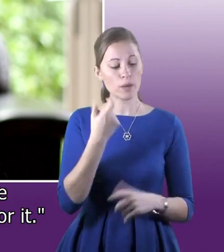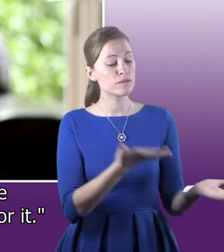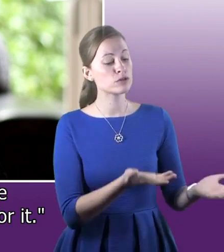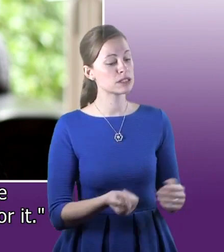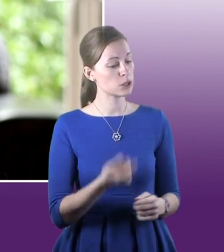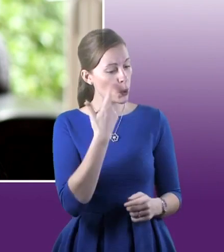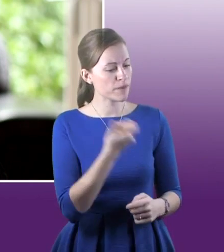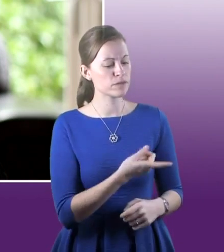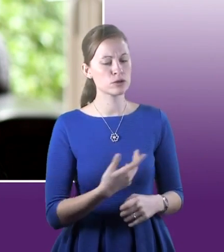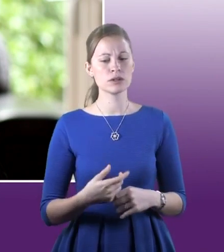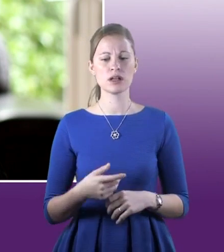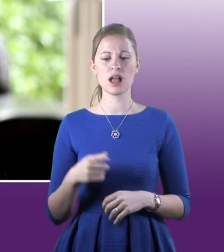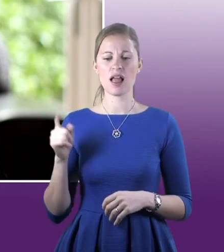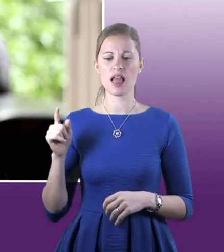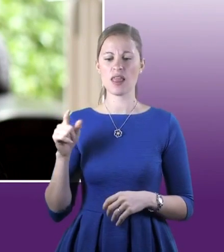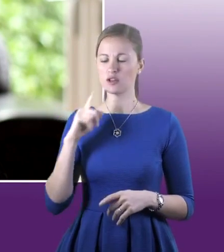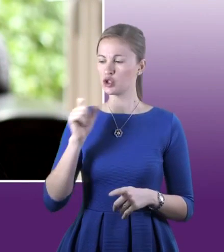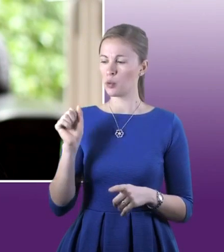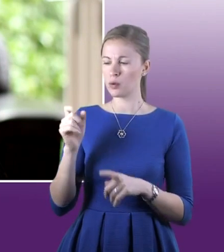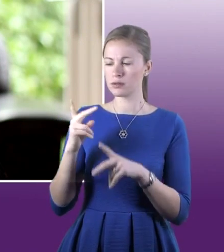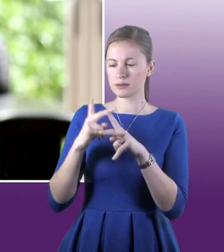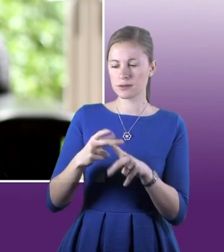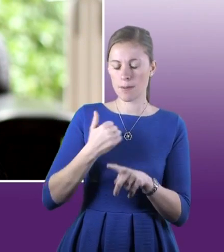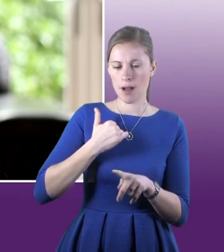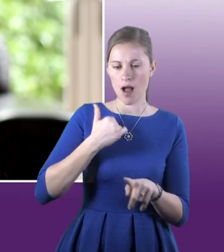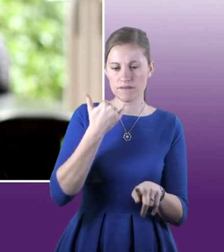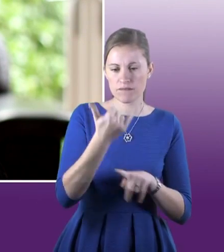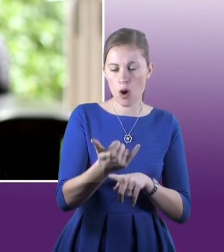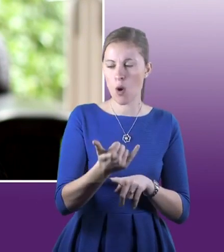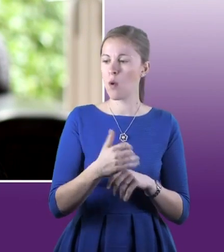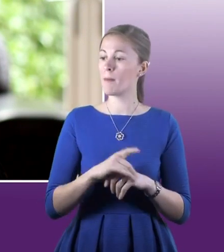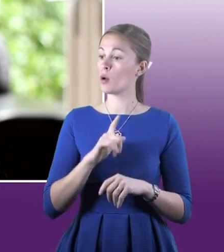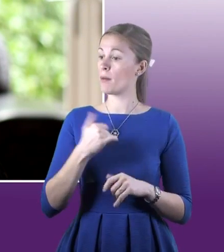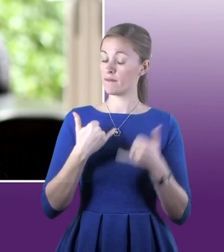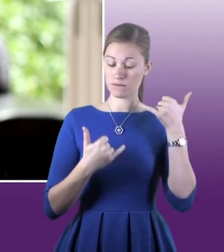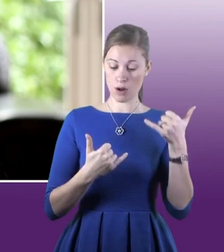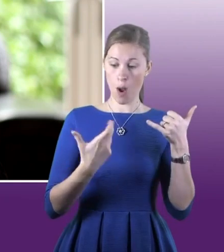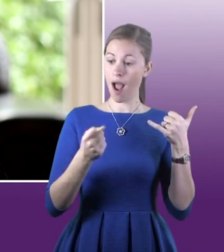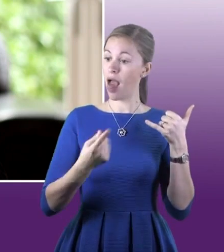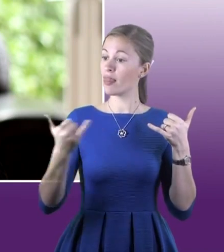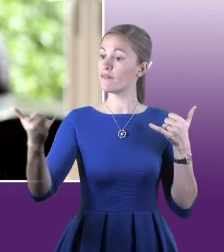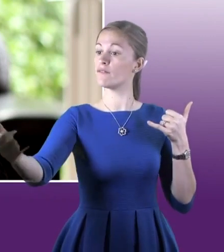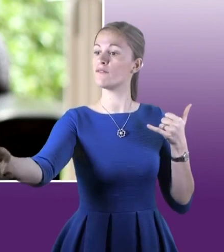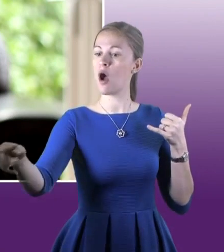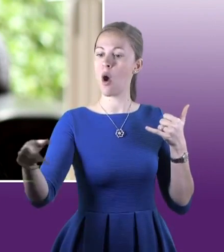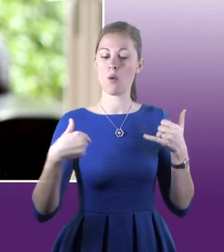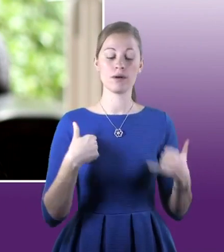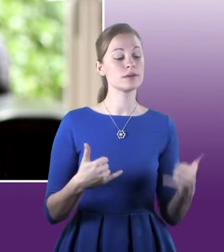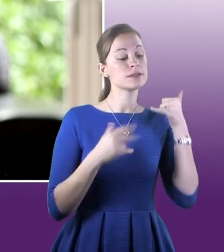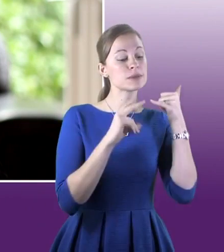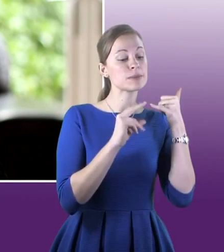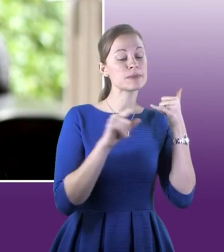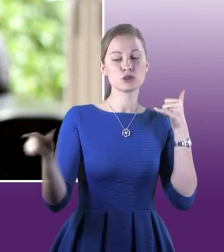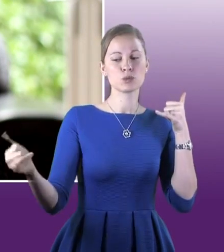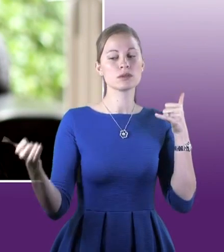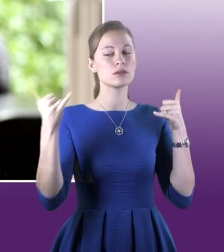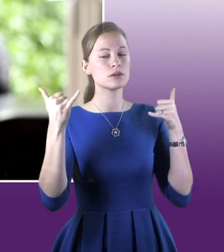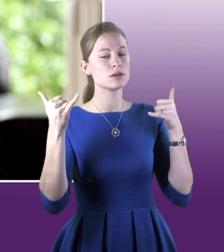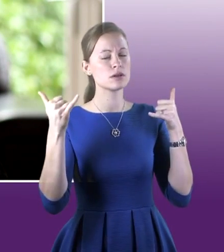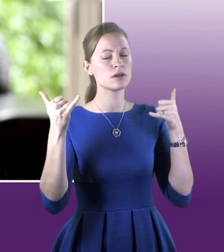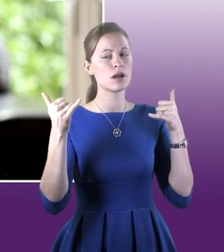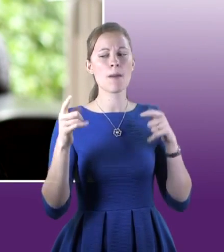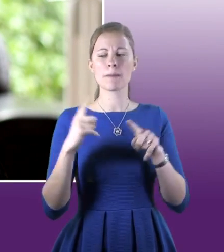it. She would monitor my phone calls. Our house landline had an extension, so she'd listen in, and then she'd hide